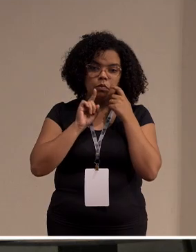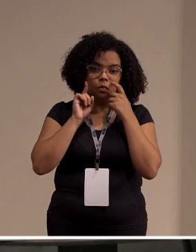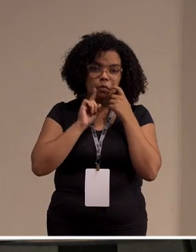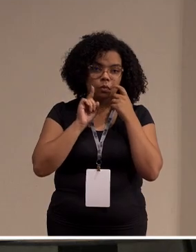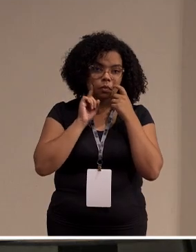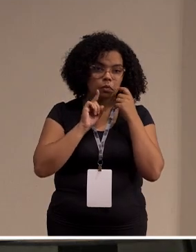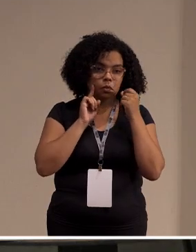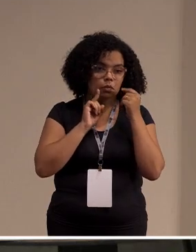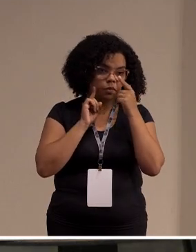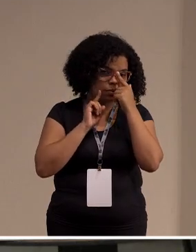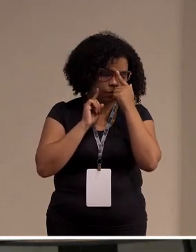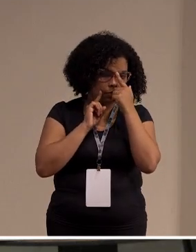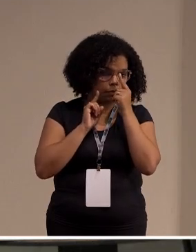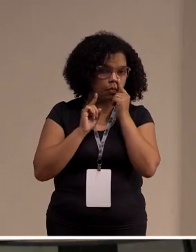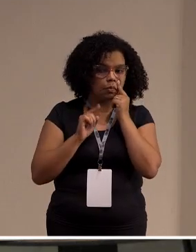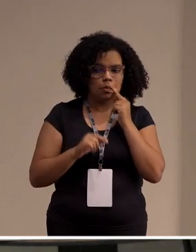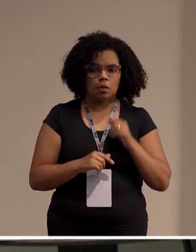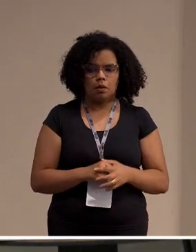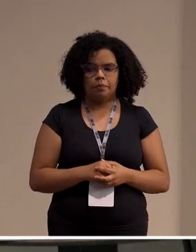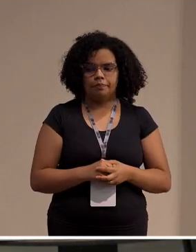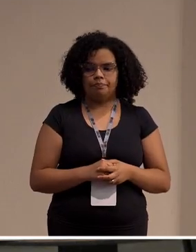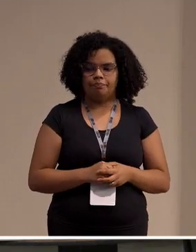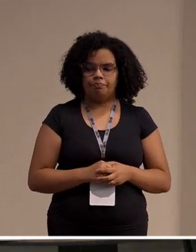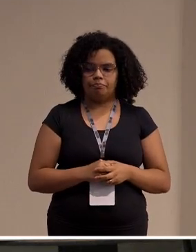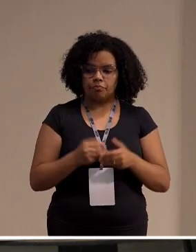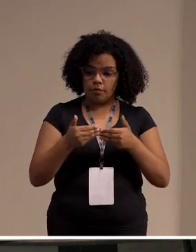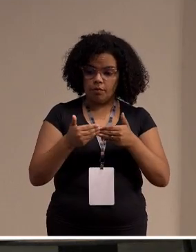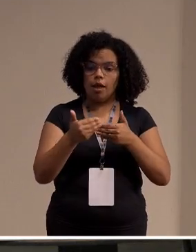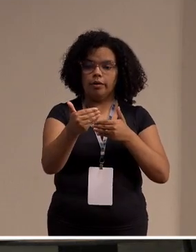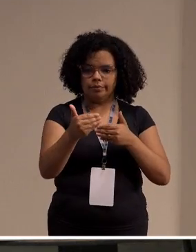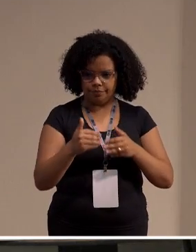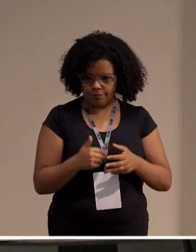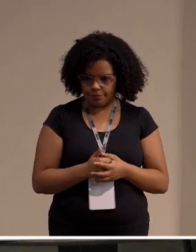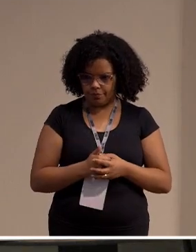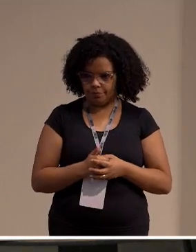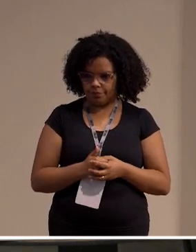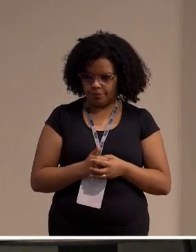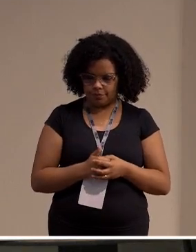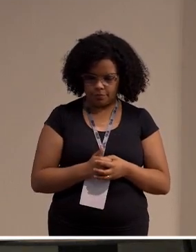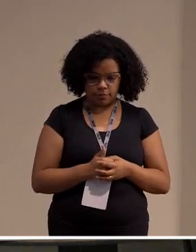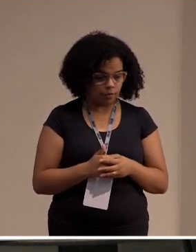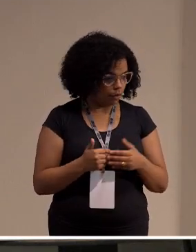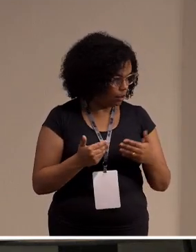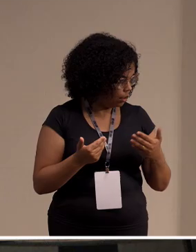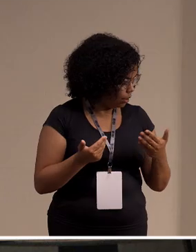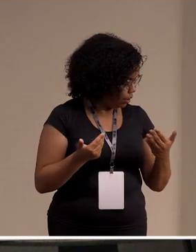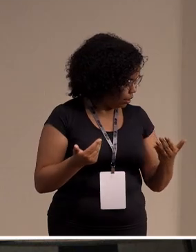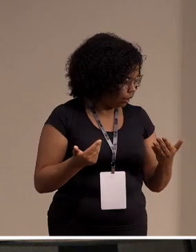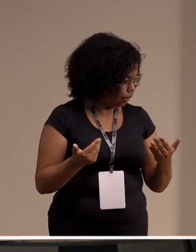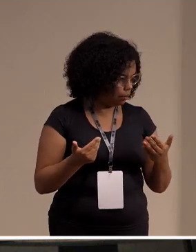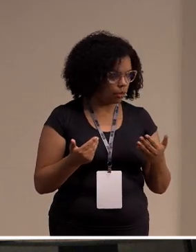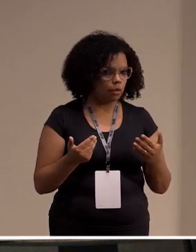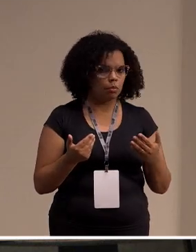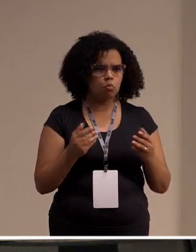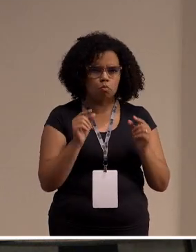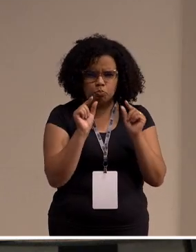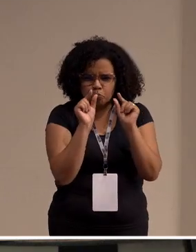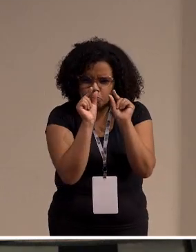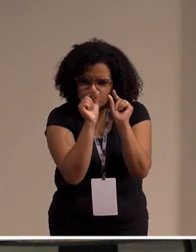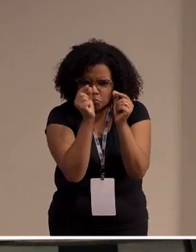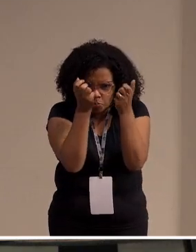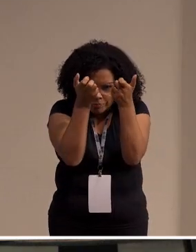dele é Yonder, que significaria além. E aí, sem dar muitos spoilers, você poderia contar um